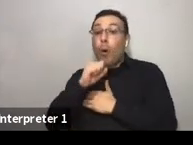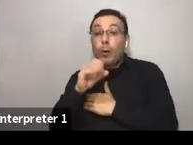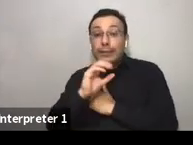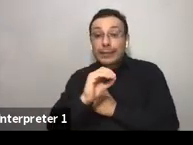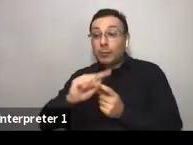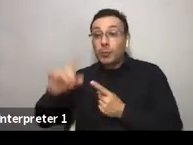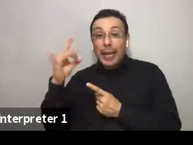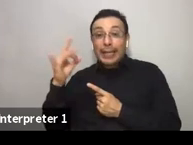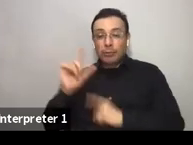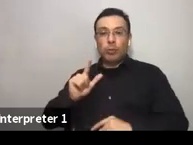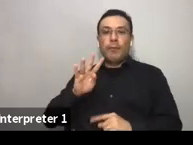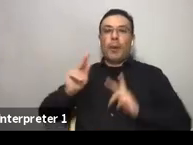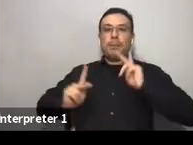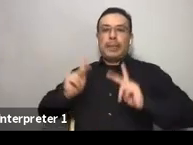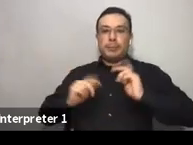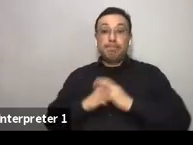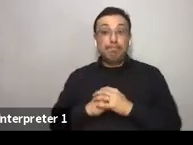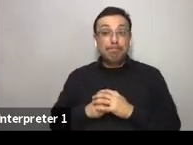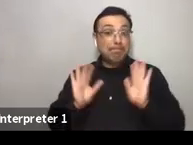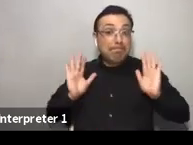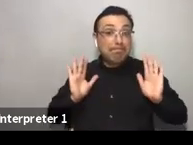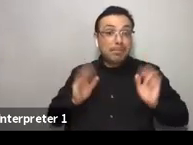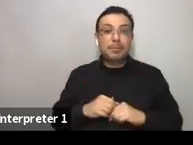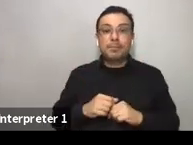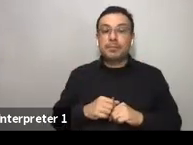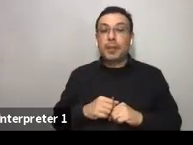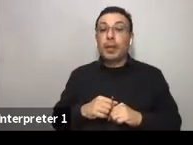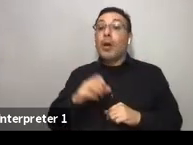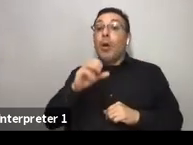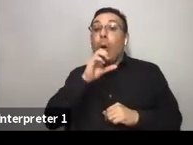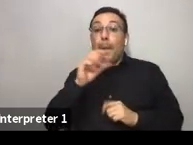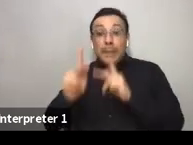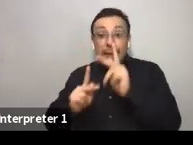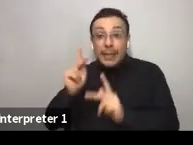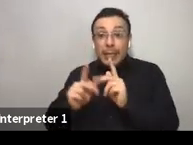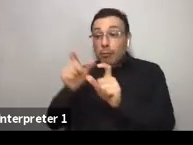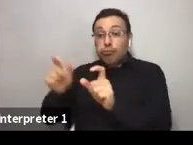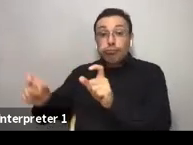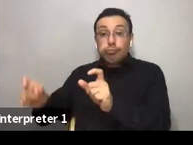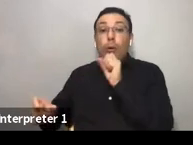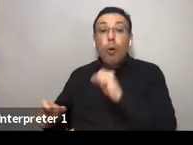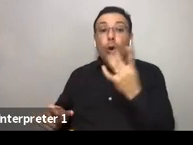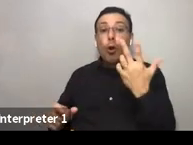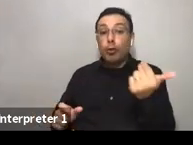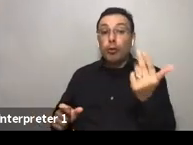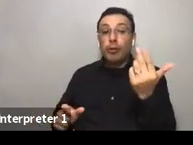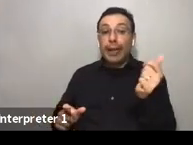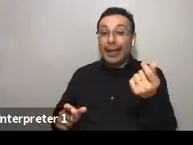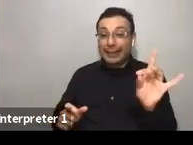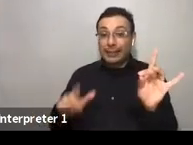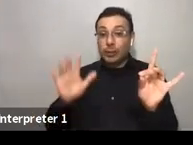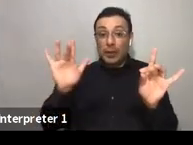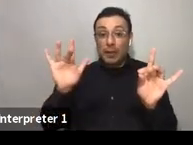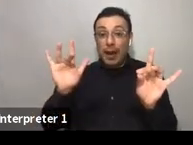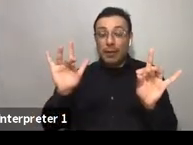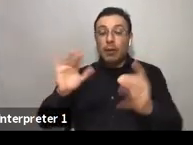and 18. They provided services to 13 people in the ages of 18 to 25, and so on.